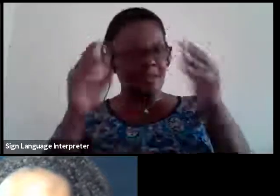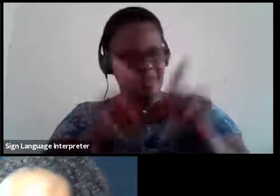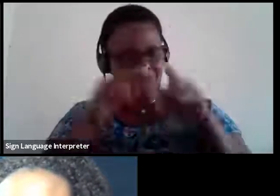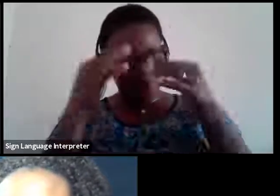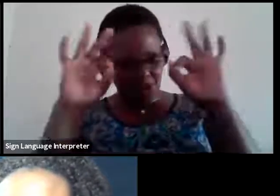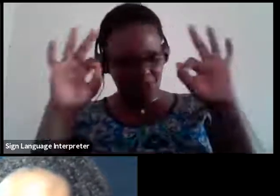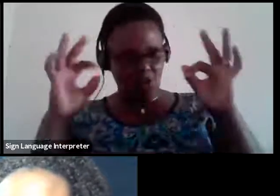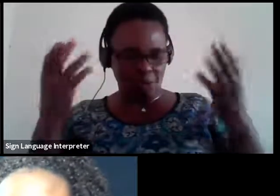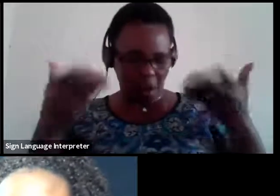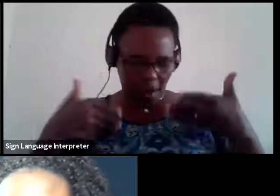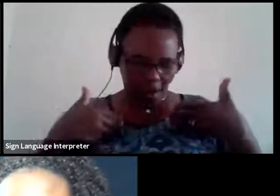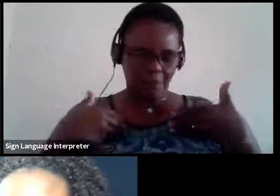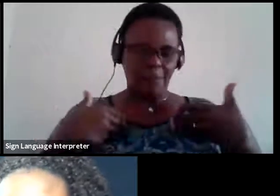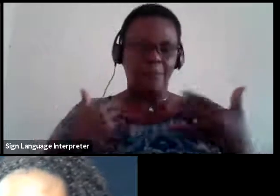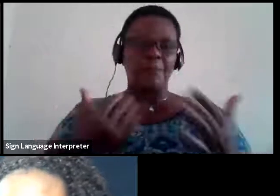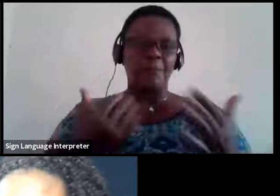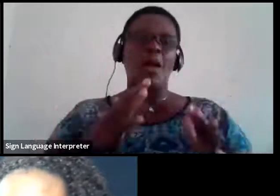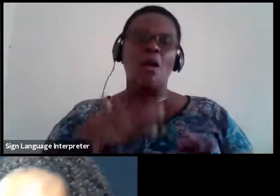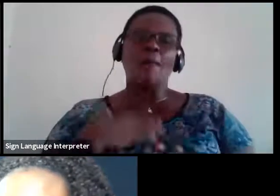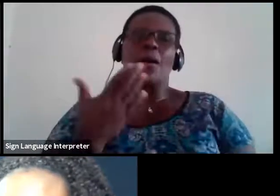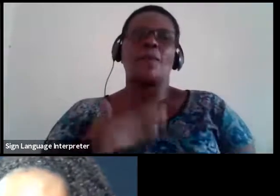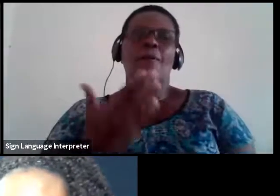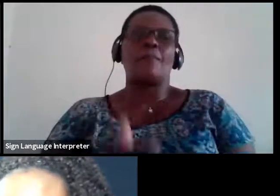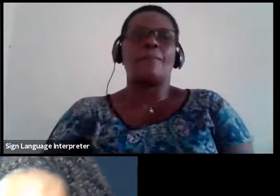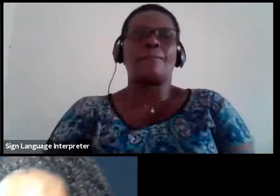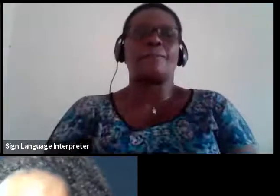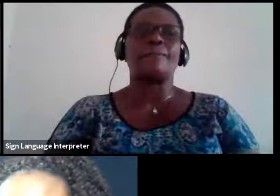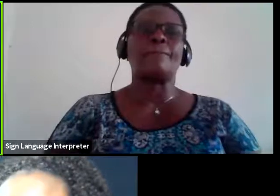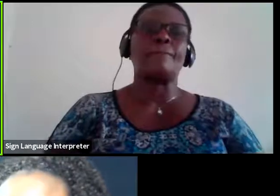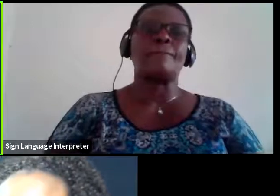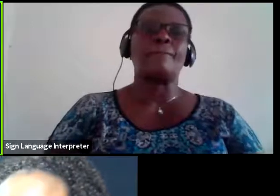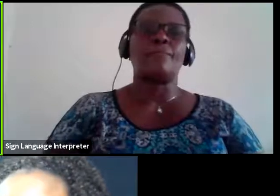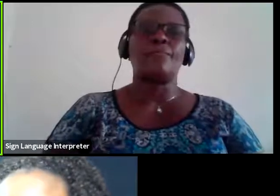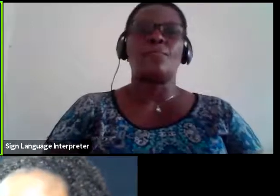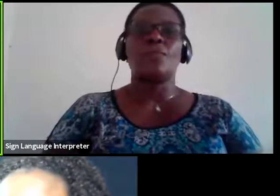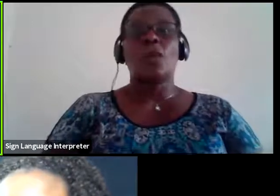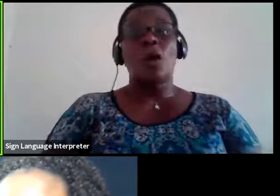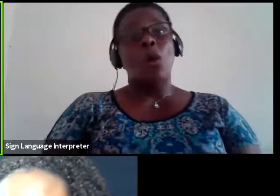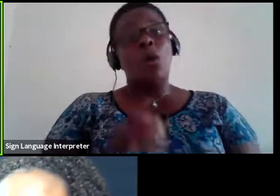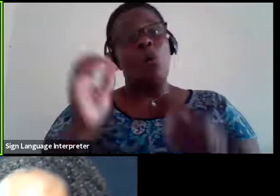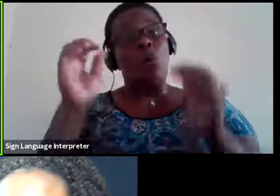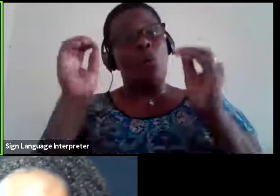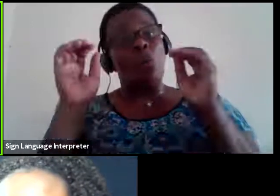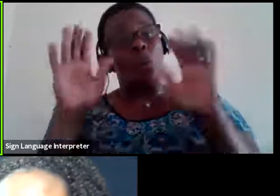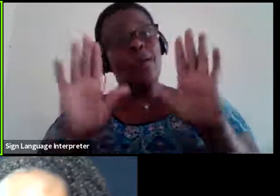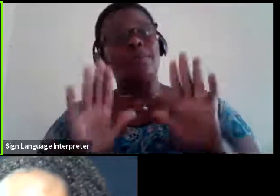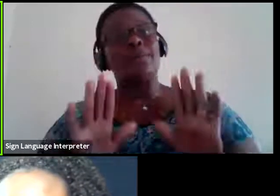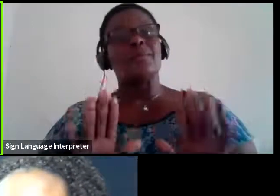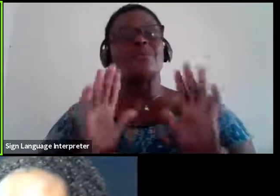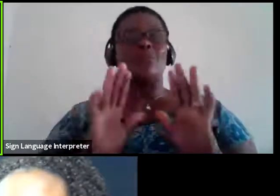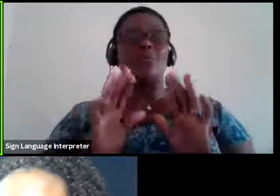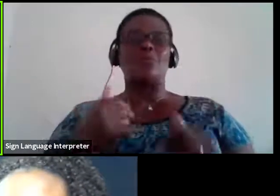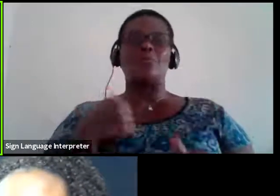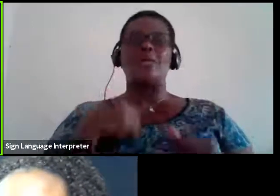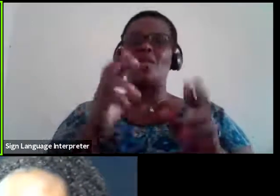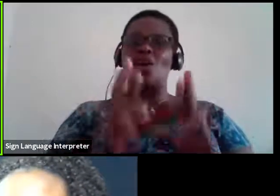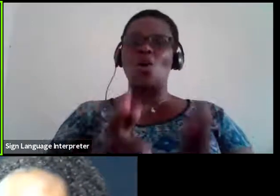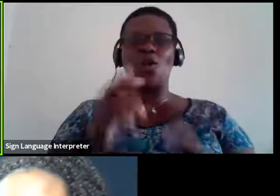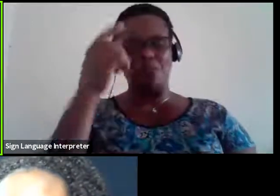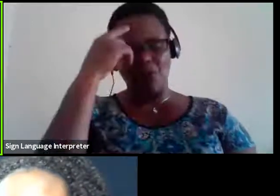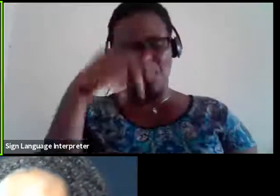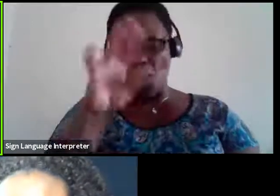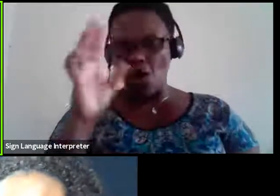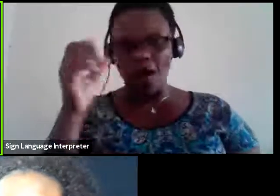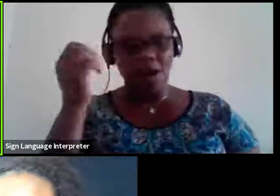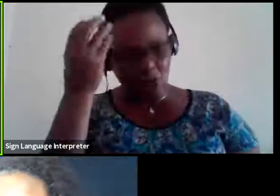different contexts. Thank you very much. Right. And I think for me, I'm hopeful for more creative projects